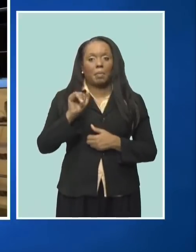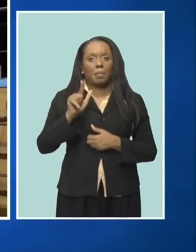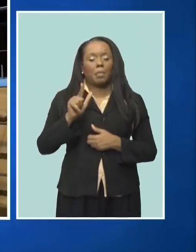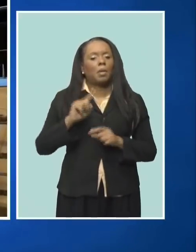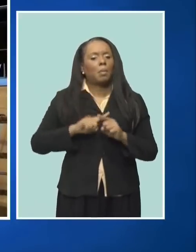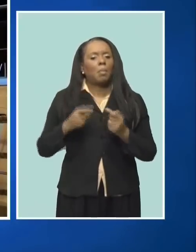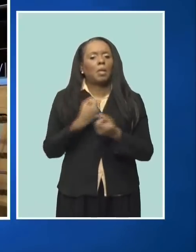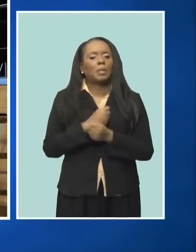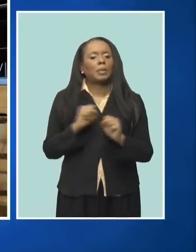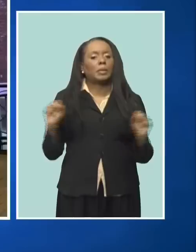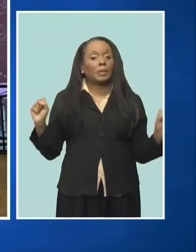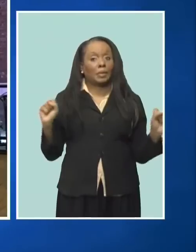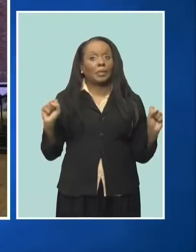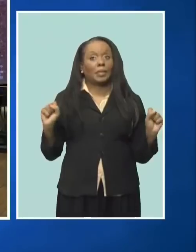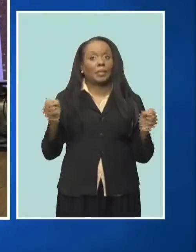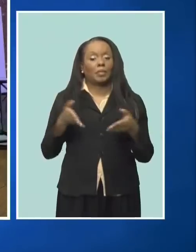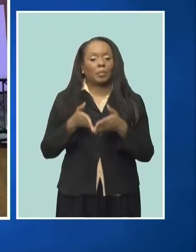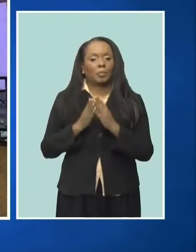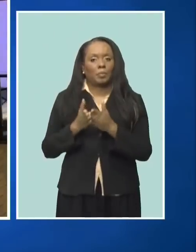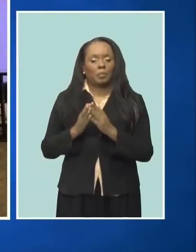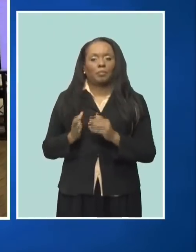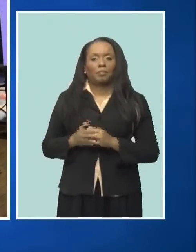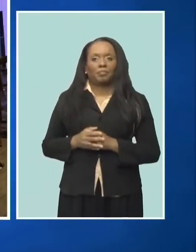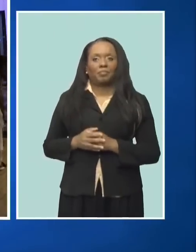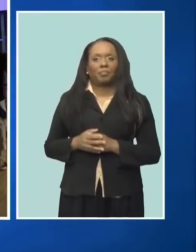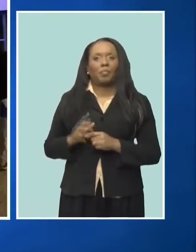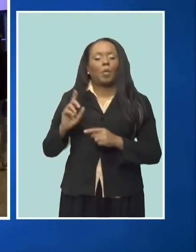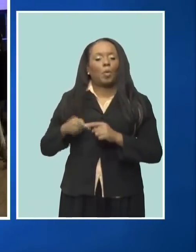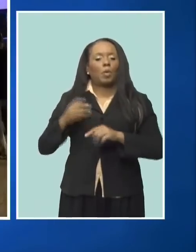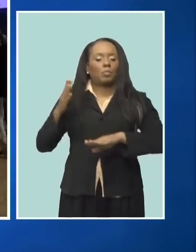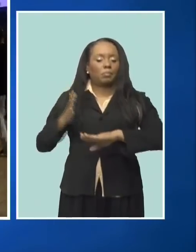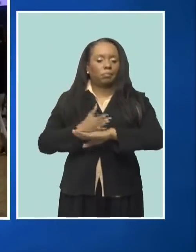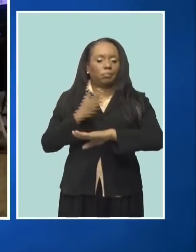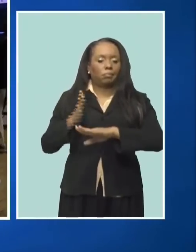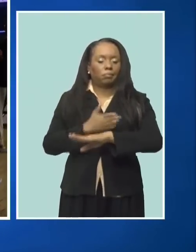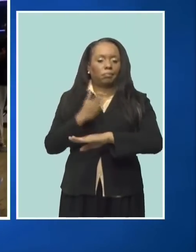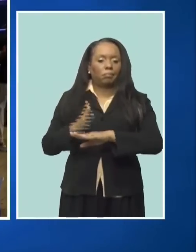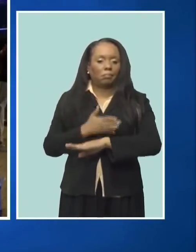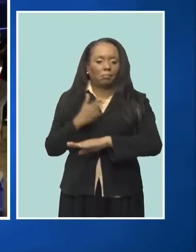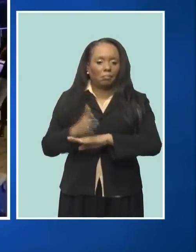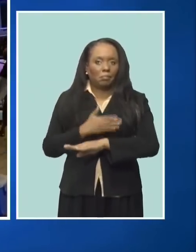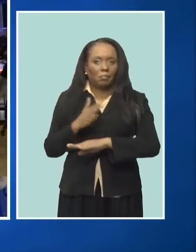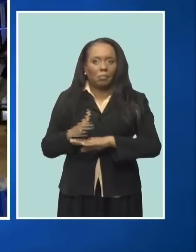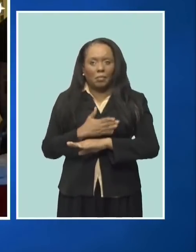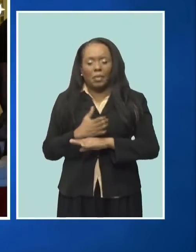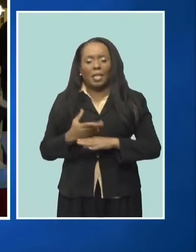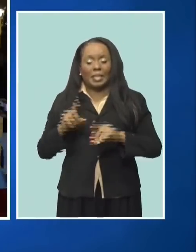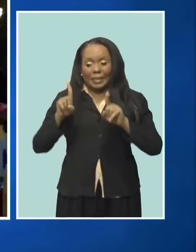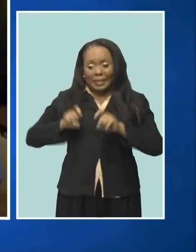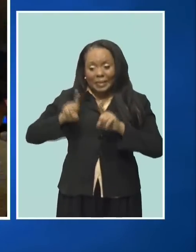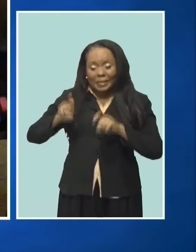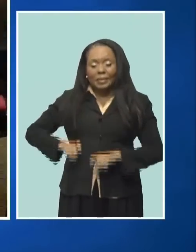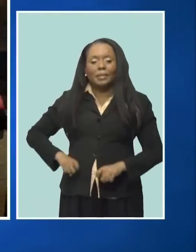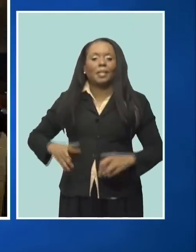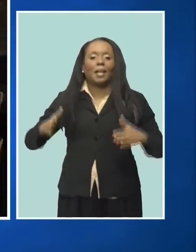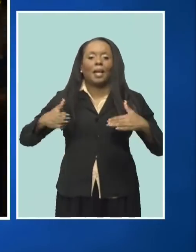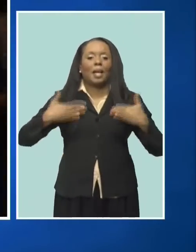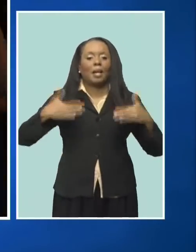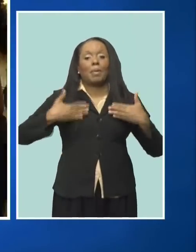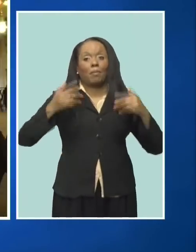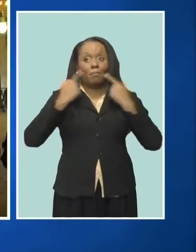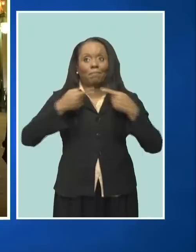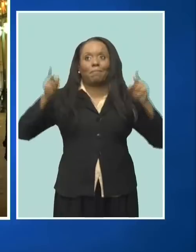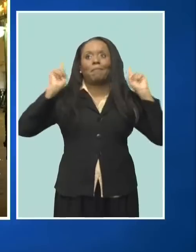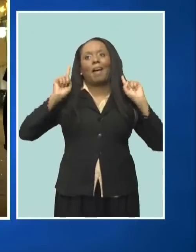damaged 72-foot craft. He said after the remedial work was completed and rigorous sea testing, he's happy to see the